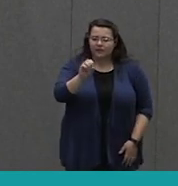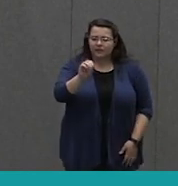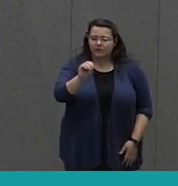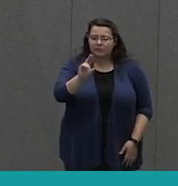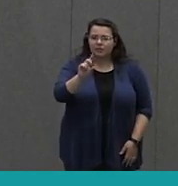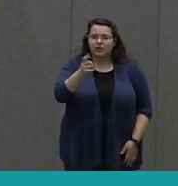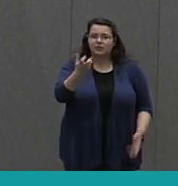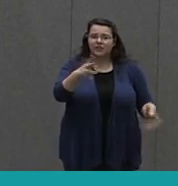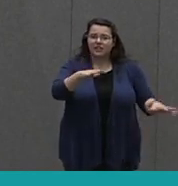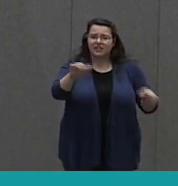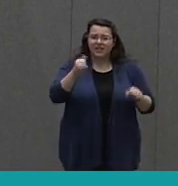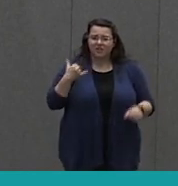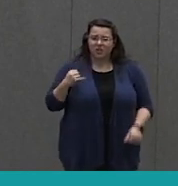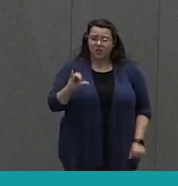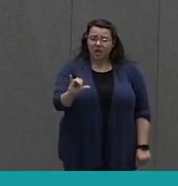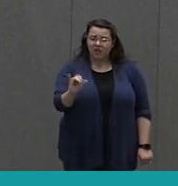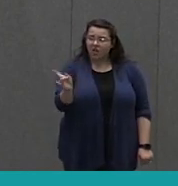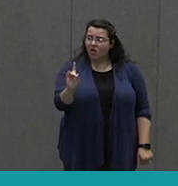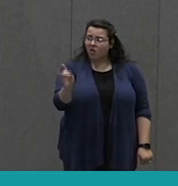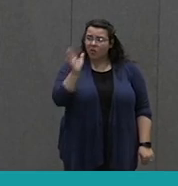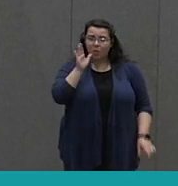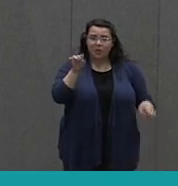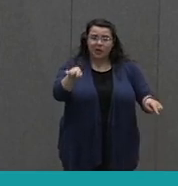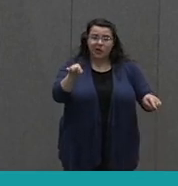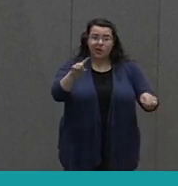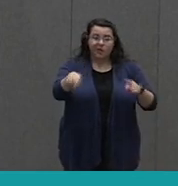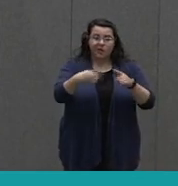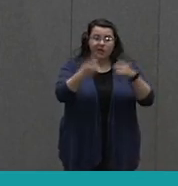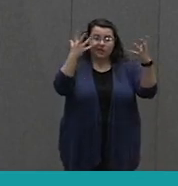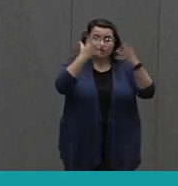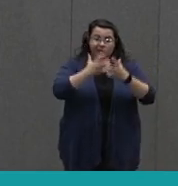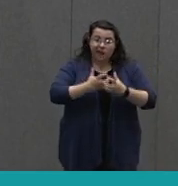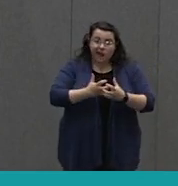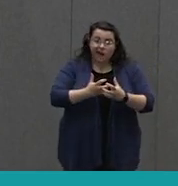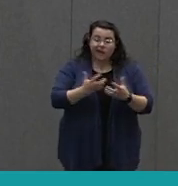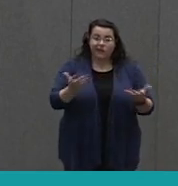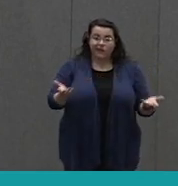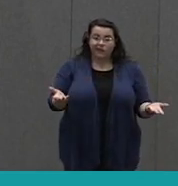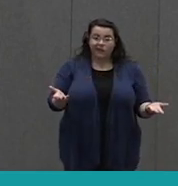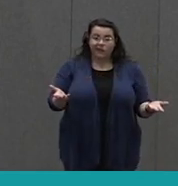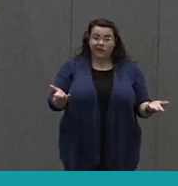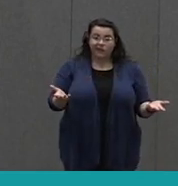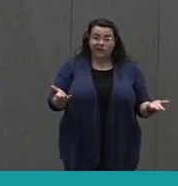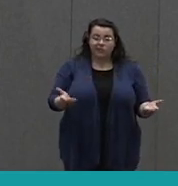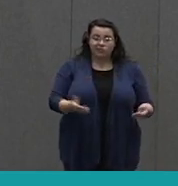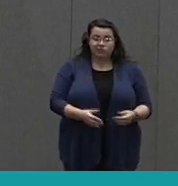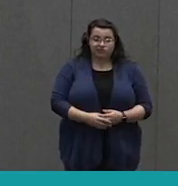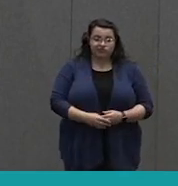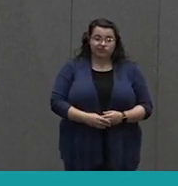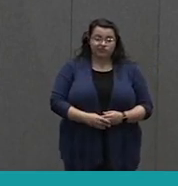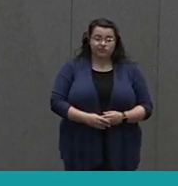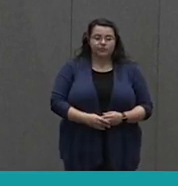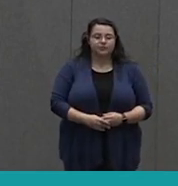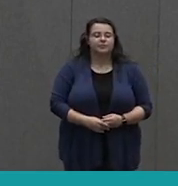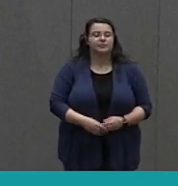left home," said Goose. "Oh dear," Mole gasped, looking worried. "Forever?" said